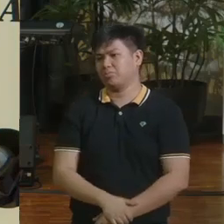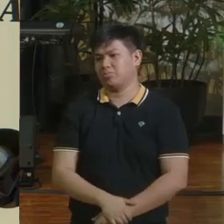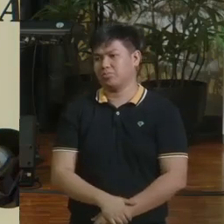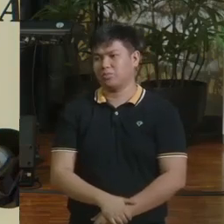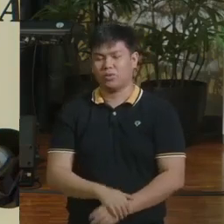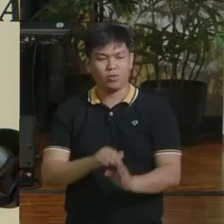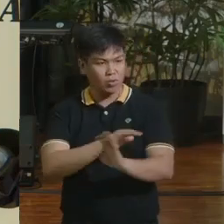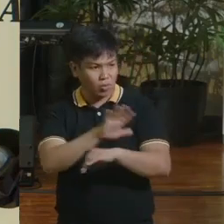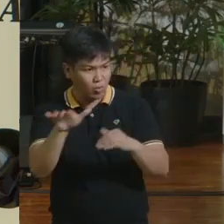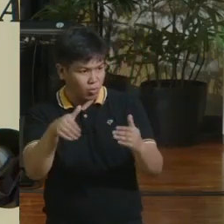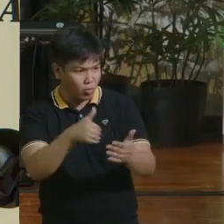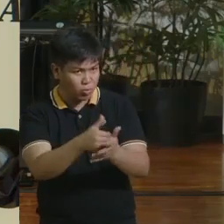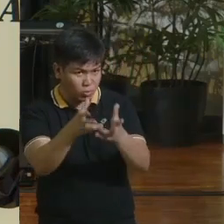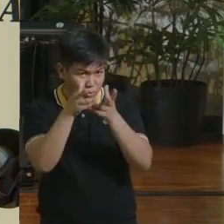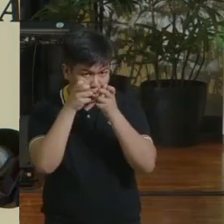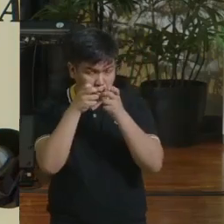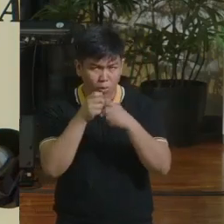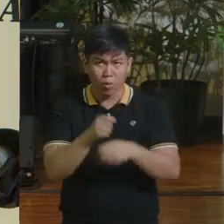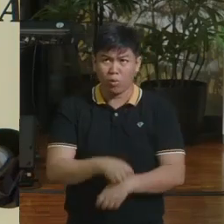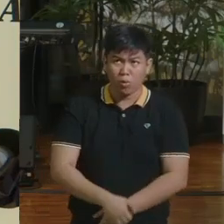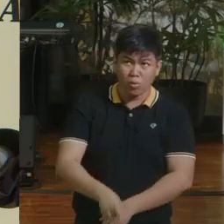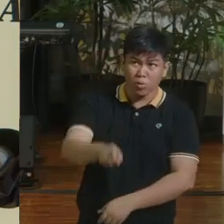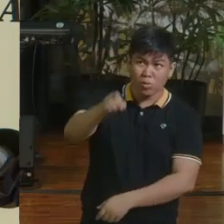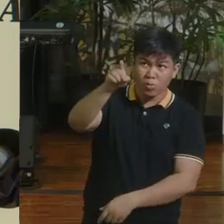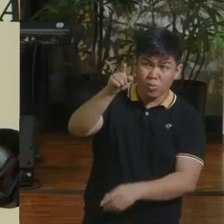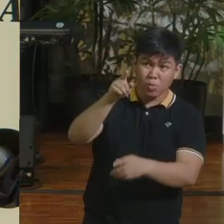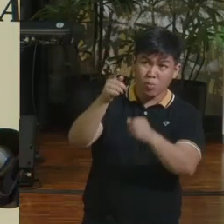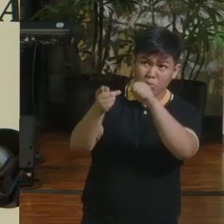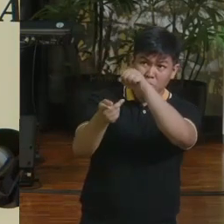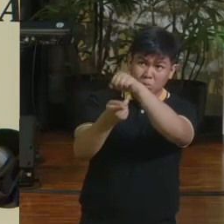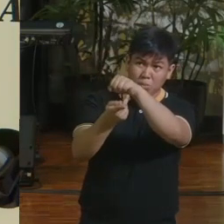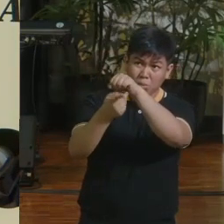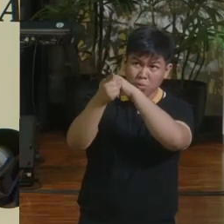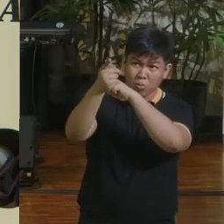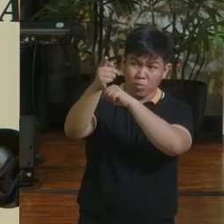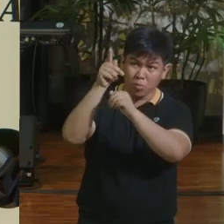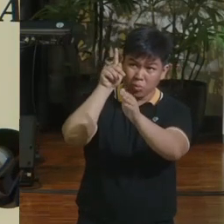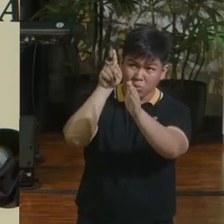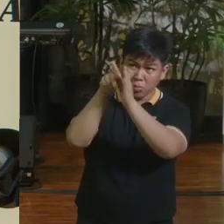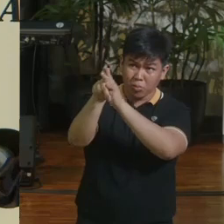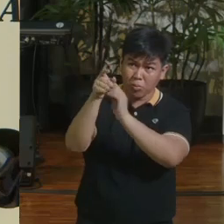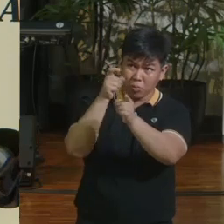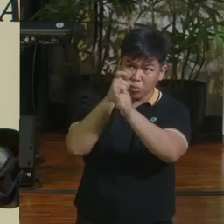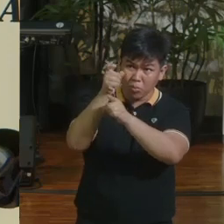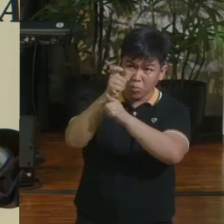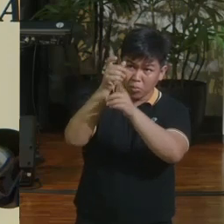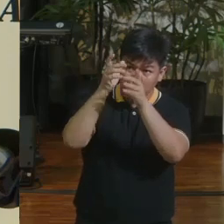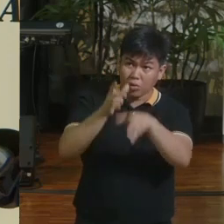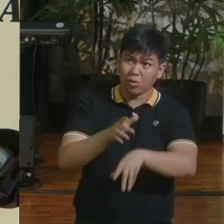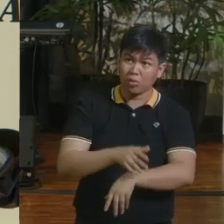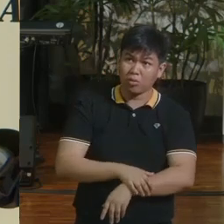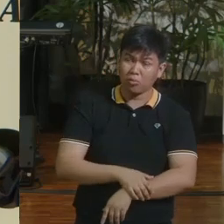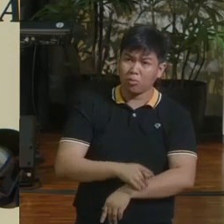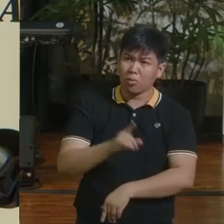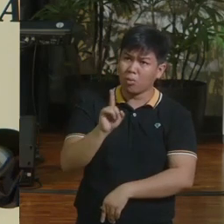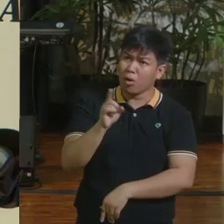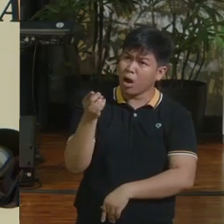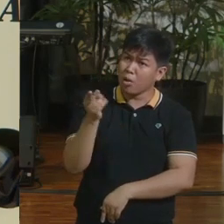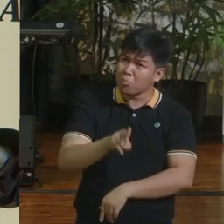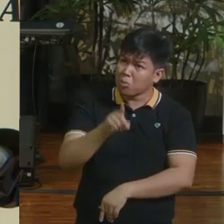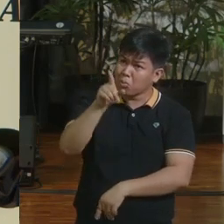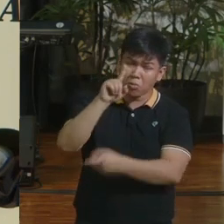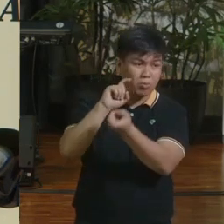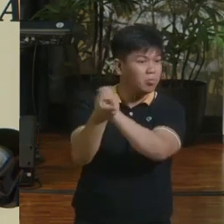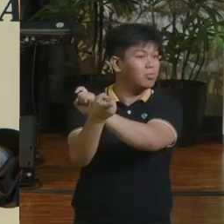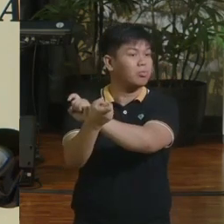And all who heard him were amazed and said, is not this the man who made havoc in Jerusalem of those who called upon this name?